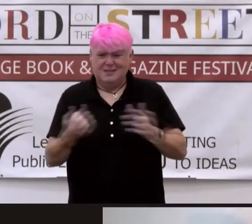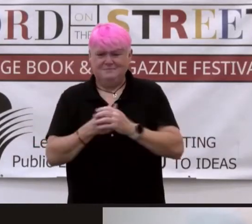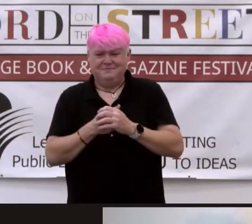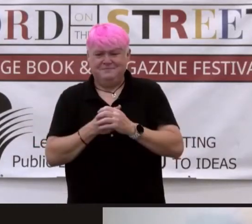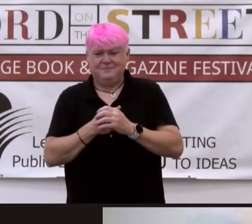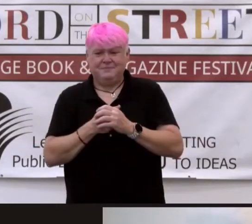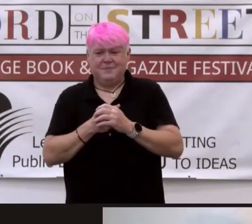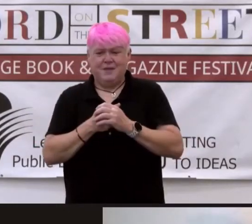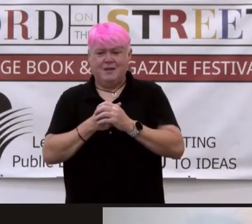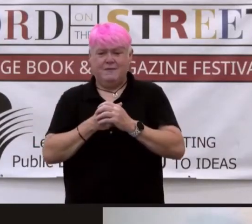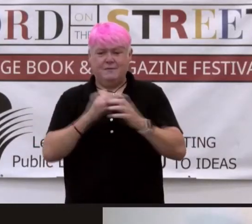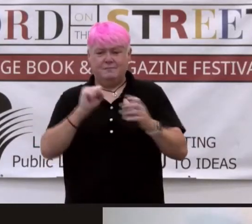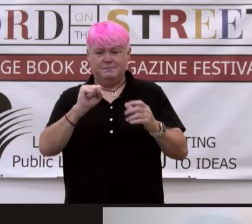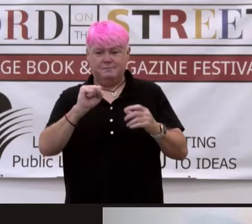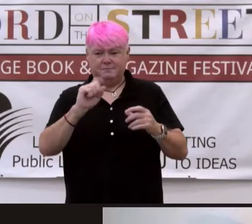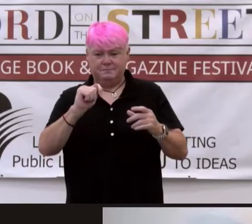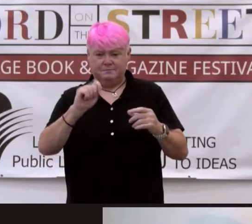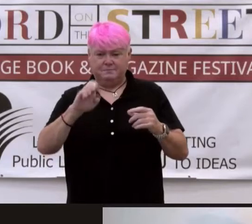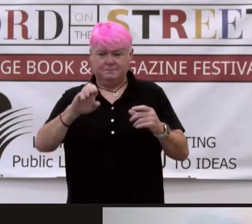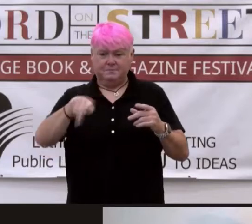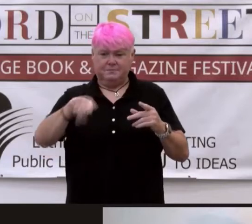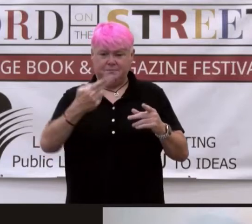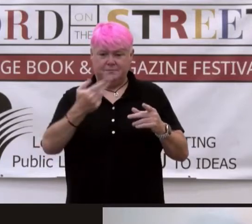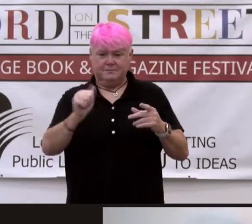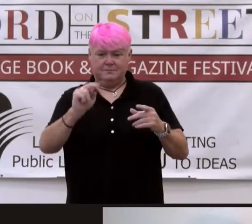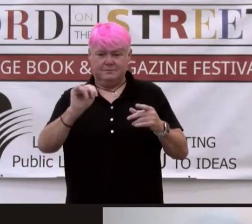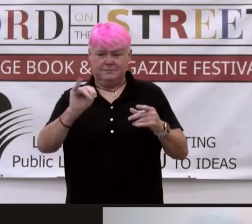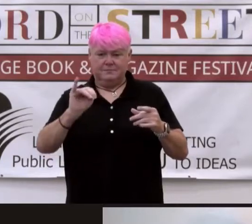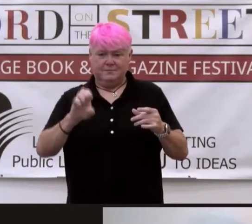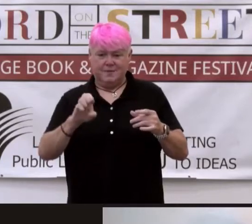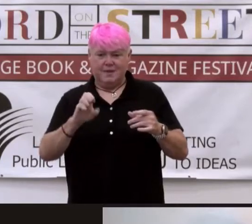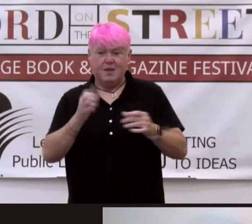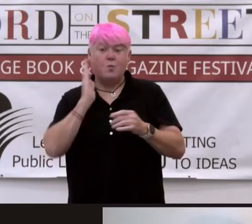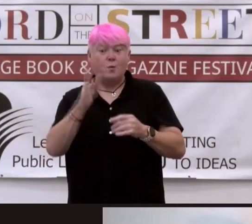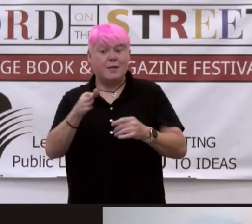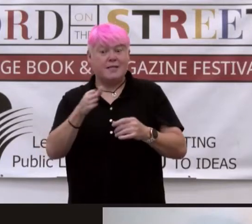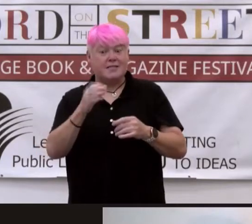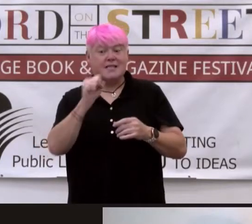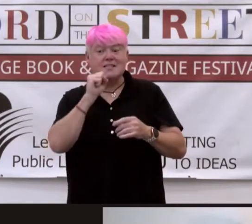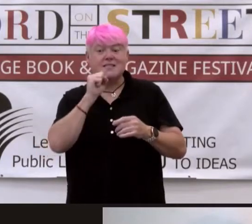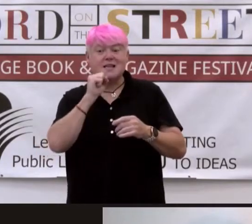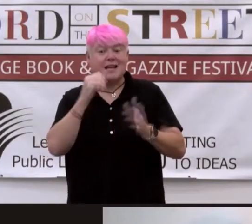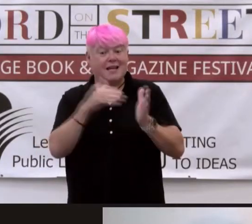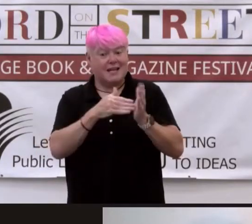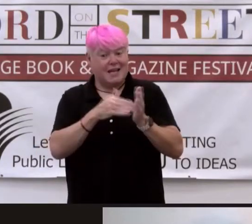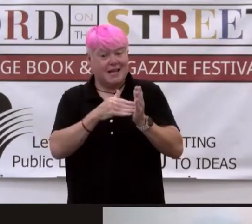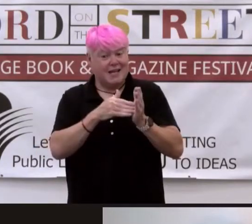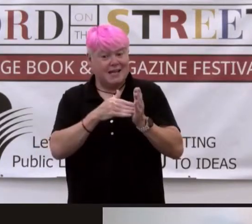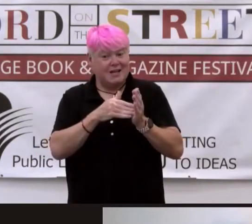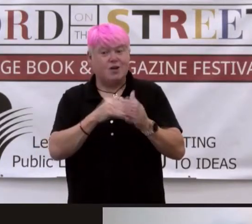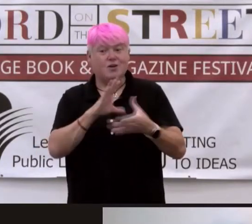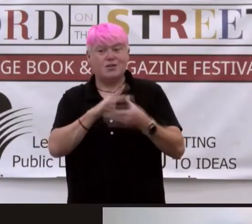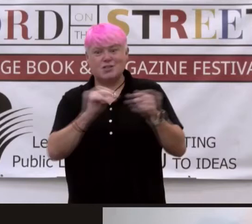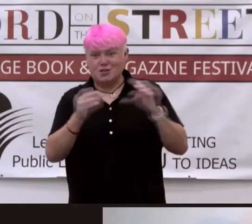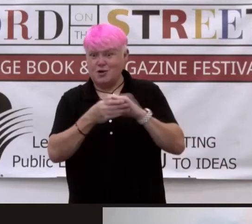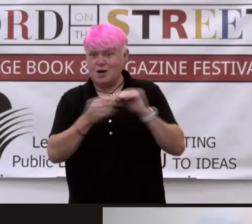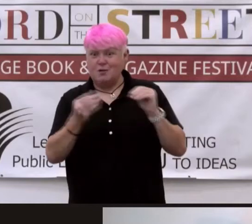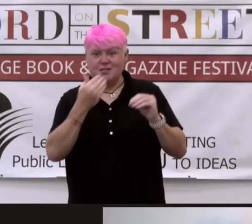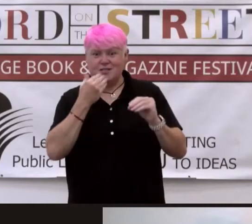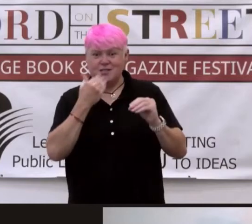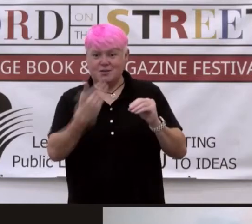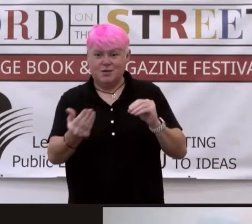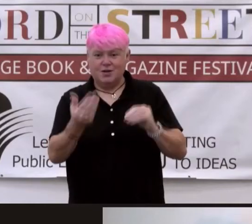From Stephanie. Stephanie wants to know if we will see Sadie again. Her backstory was so gripping and authentic. Even though she might be